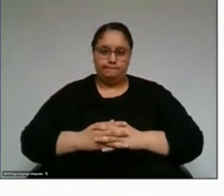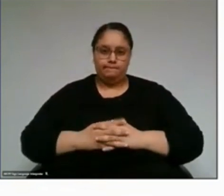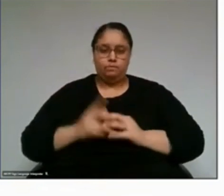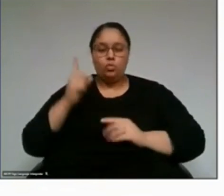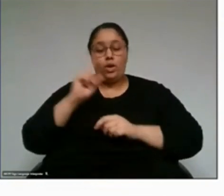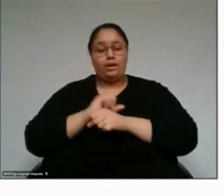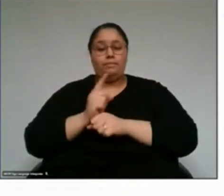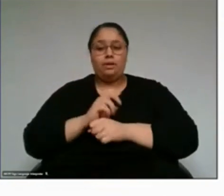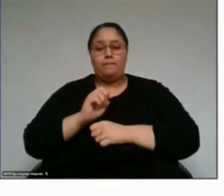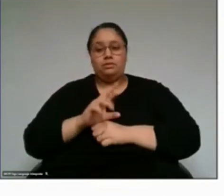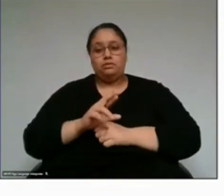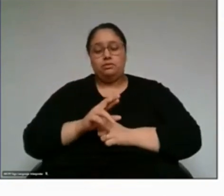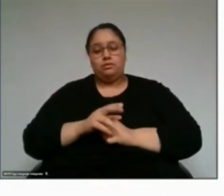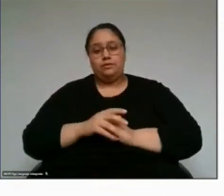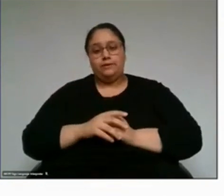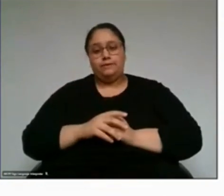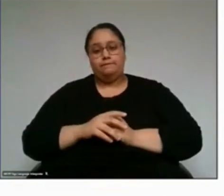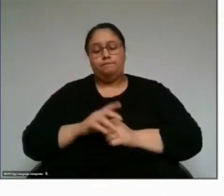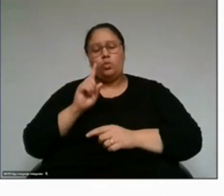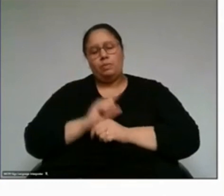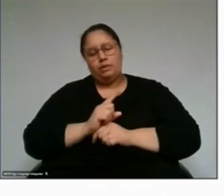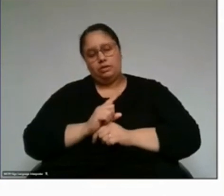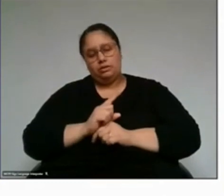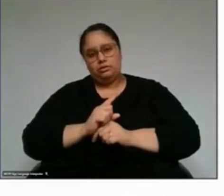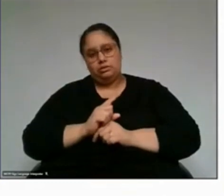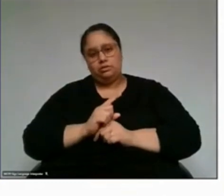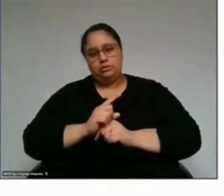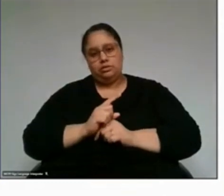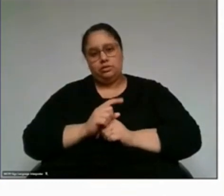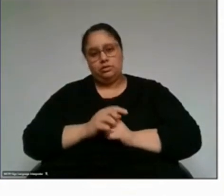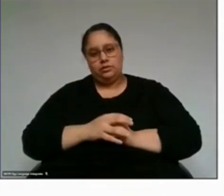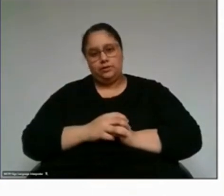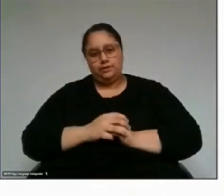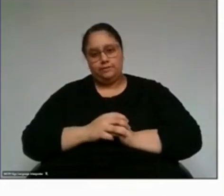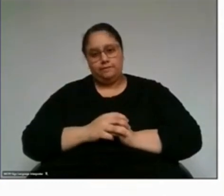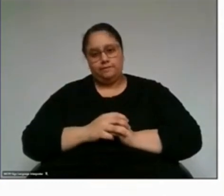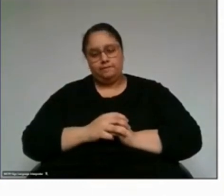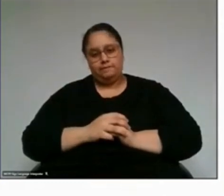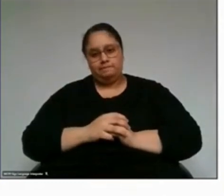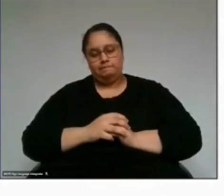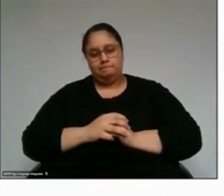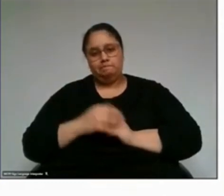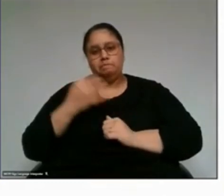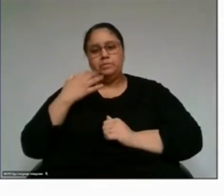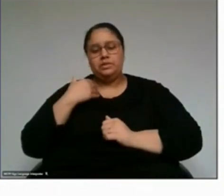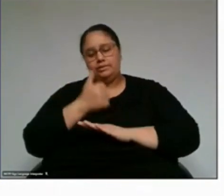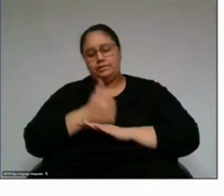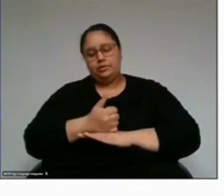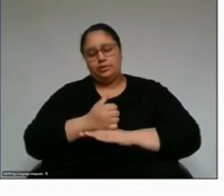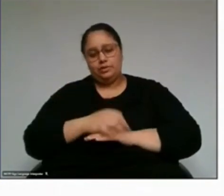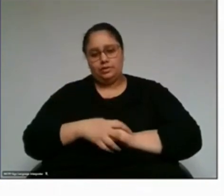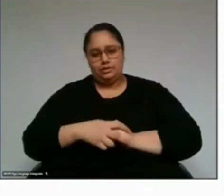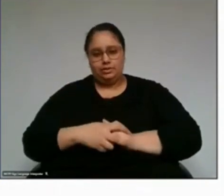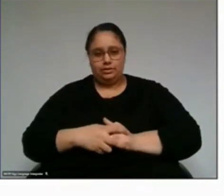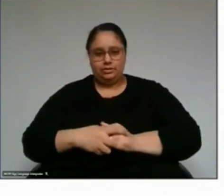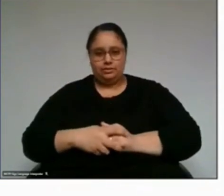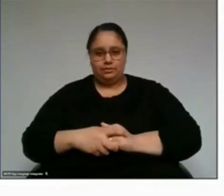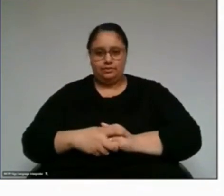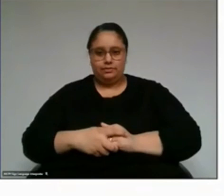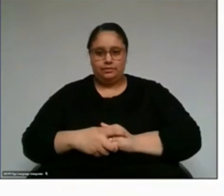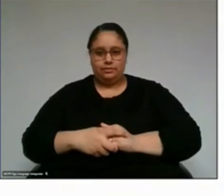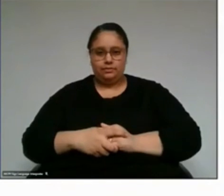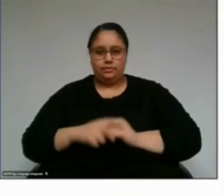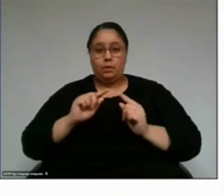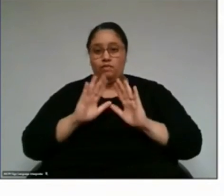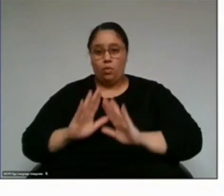Honourable Member. Minister, if you could just take your seat. What is your point of order? Point of order, Honourable Deputy Speaker. The